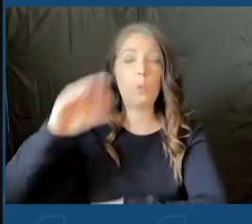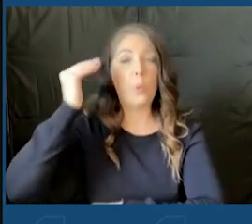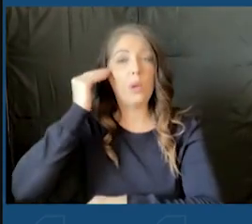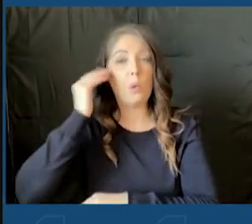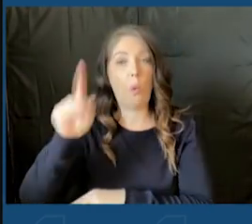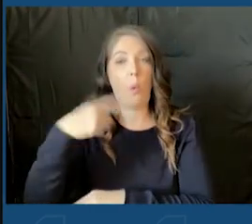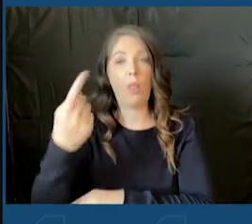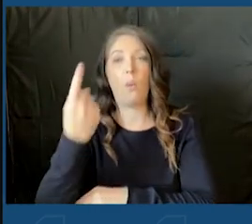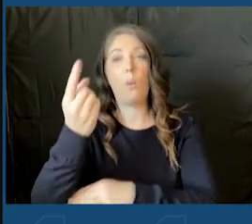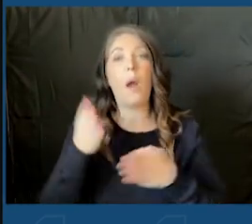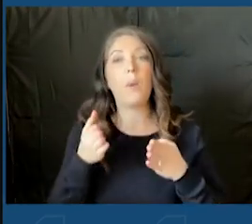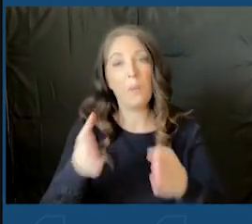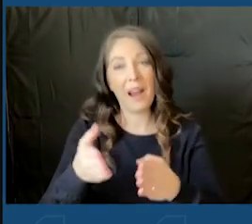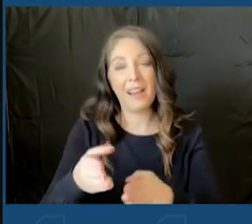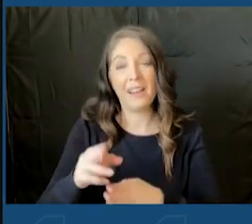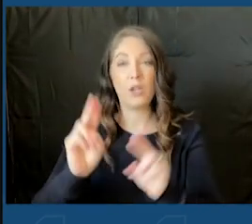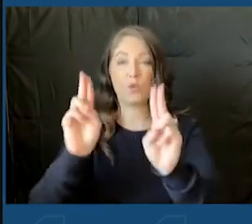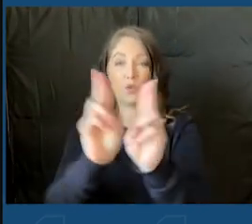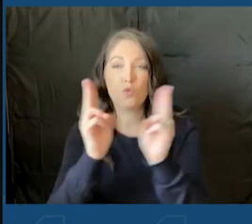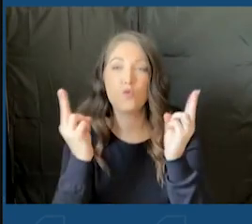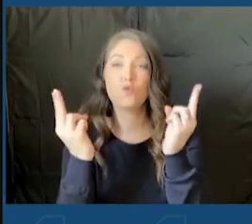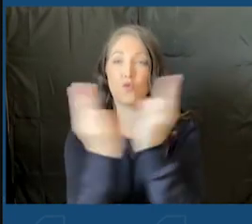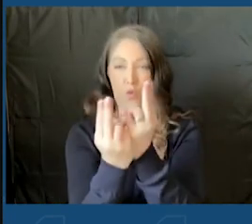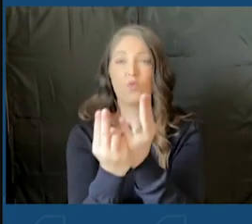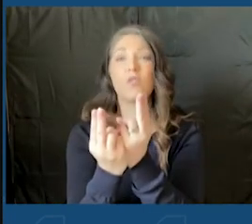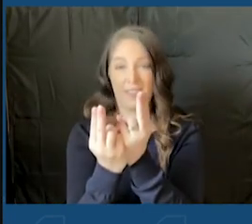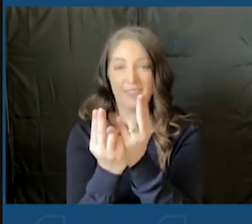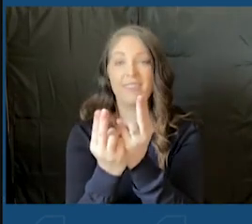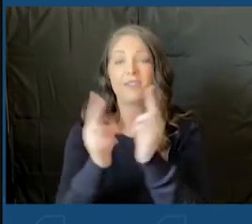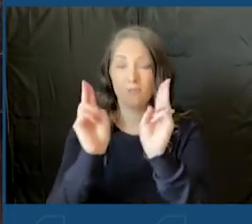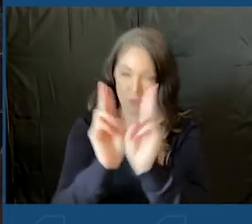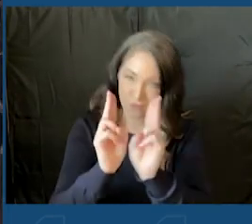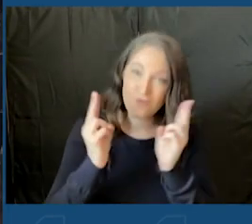is to do it union, to do it all the way union.